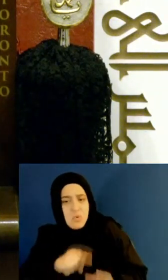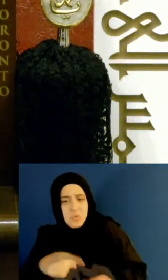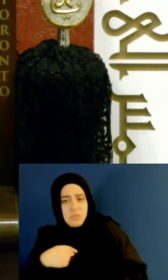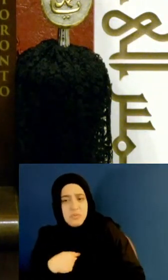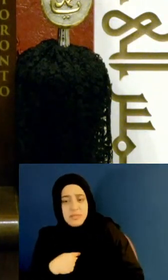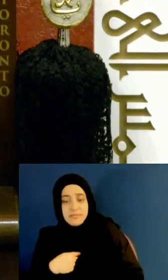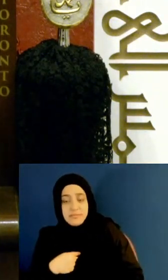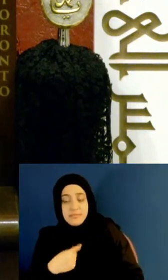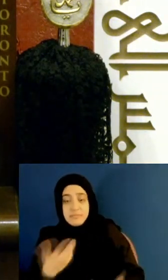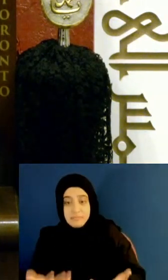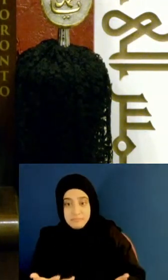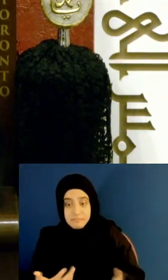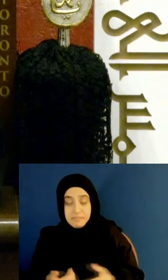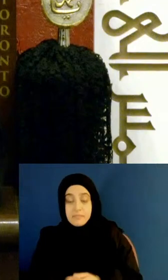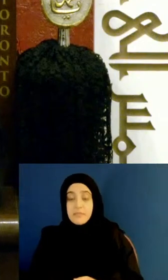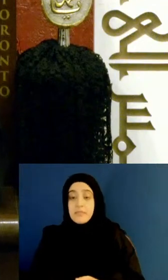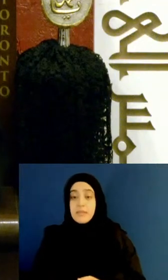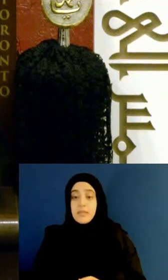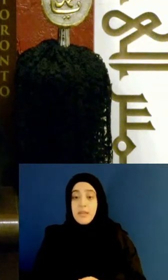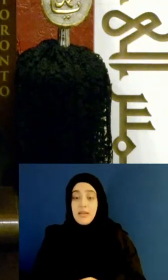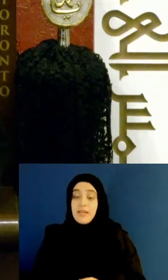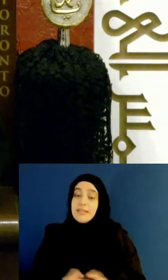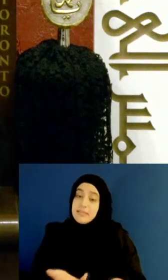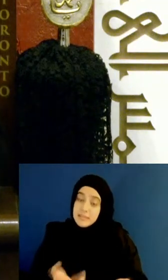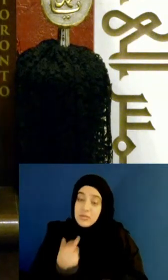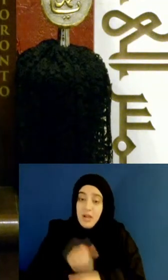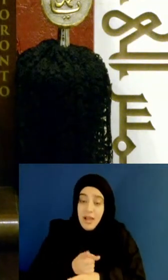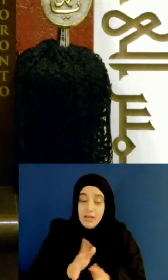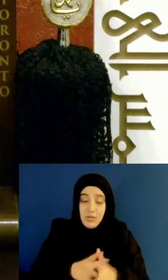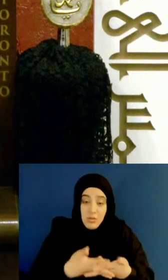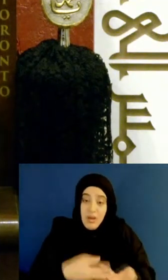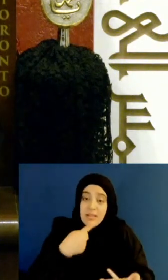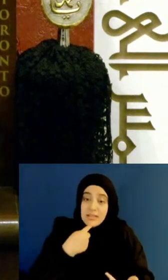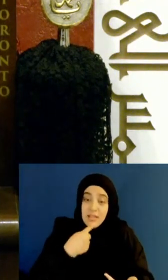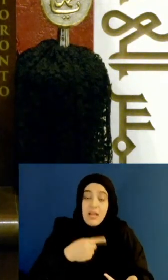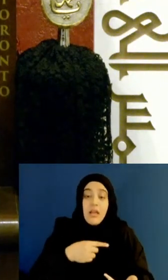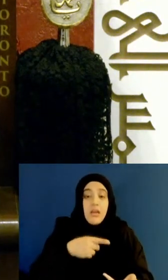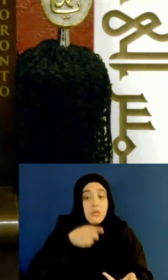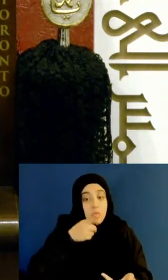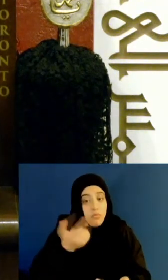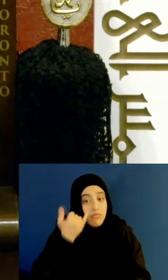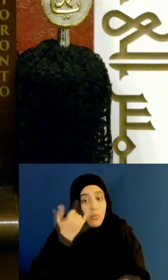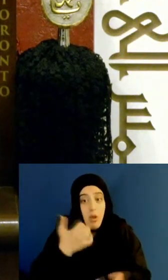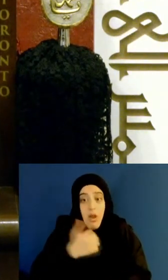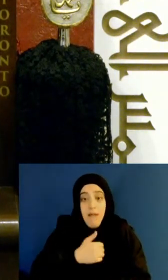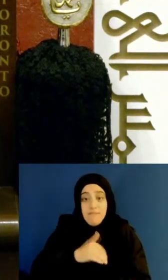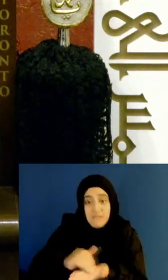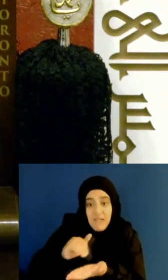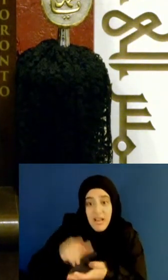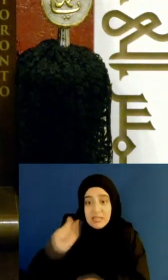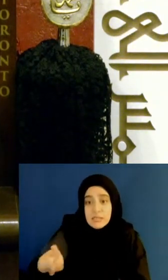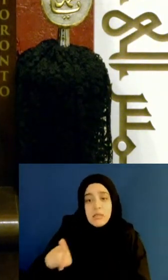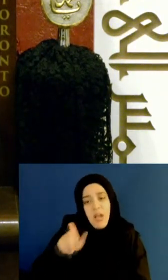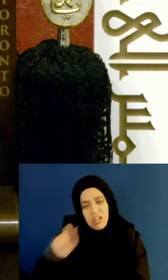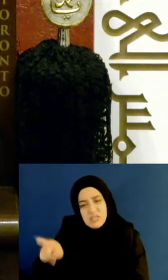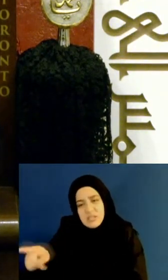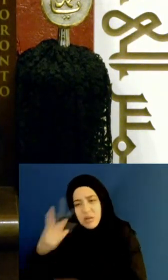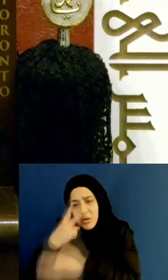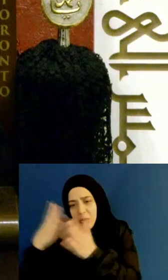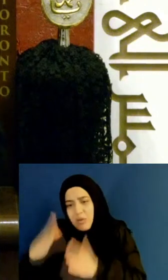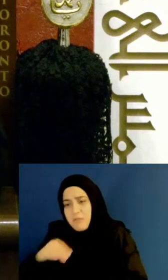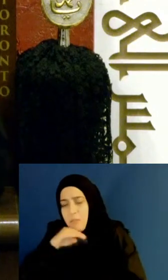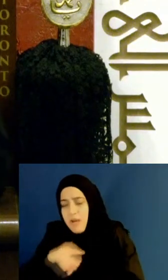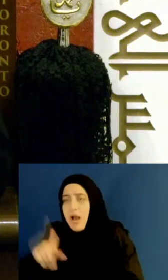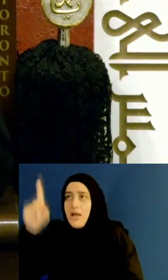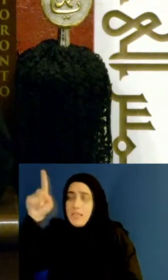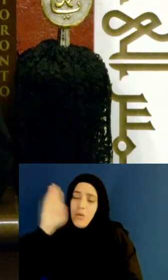you seek forgiveness, go to Rasulullah, ask for forgiveness, and then Allah will forgive you. But he sought forgiveness from Rasulullah, but Rasulullah